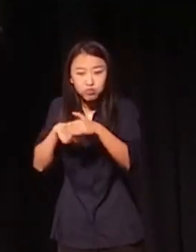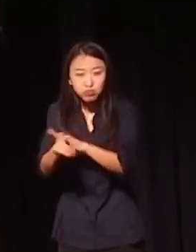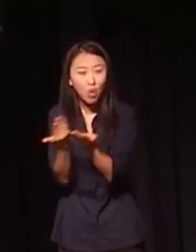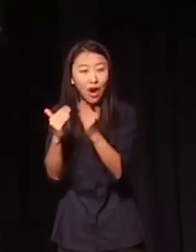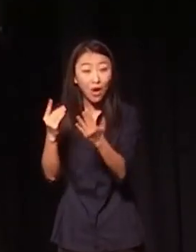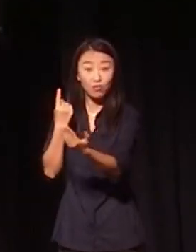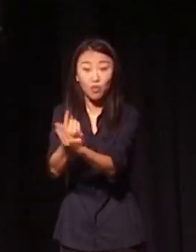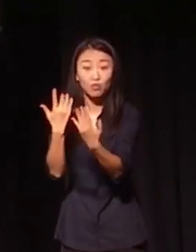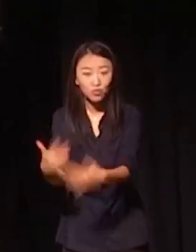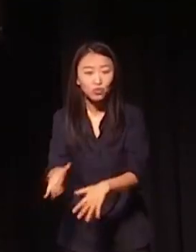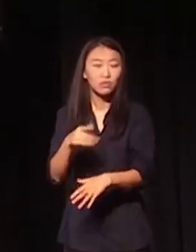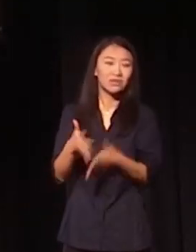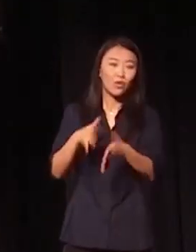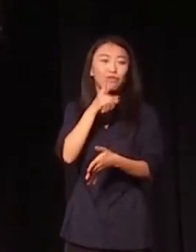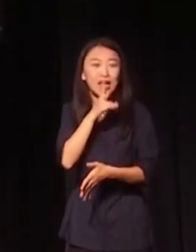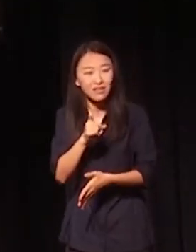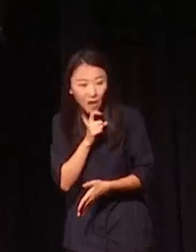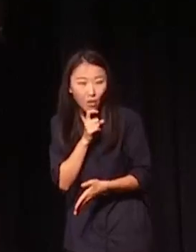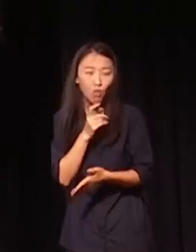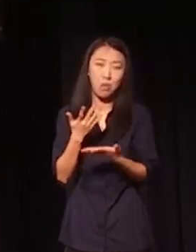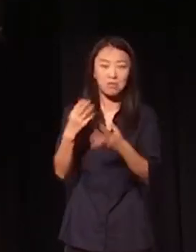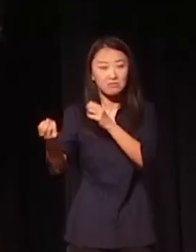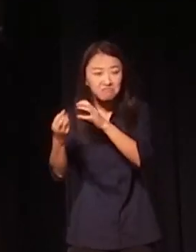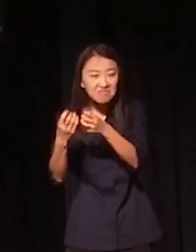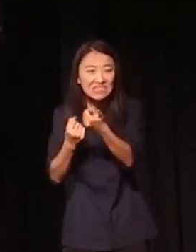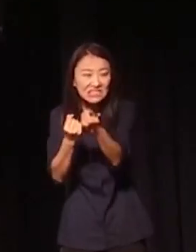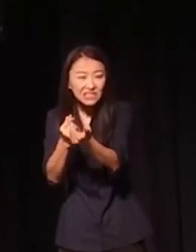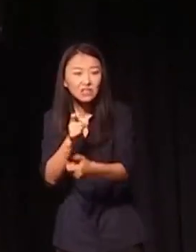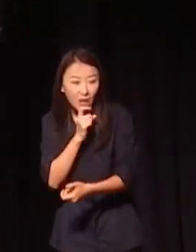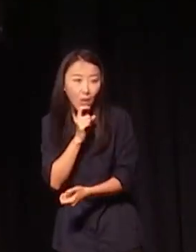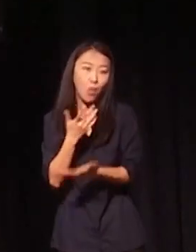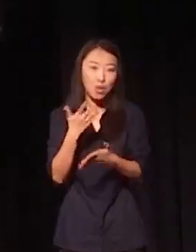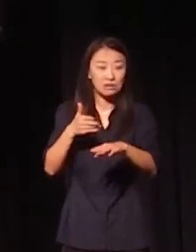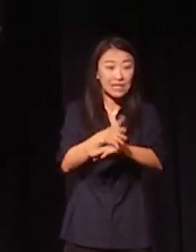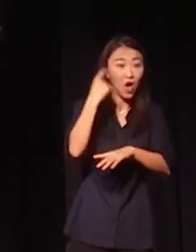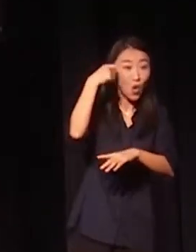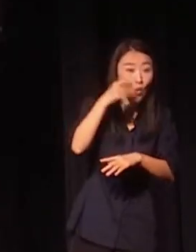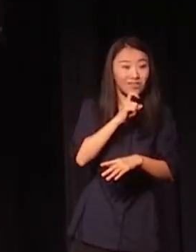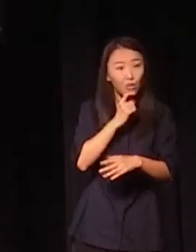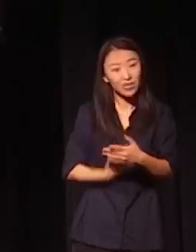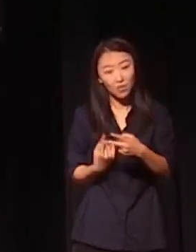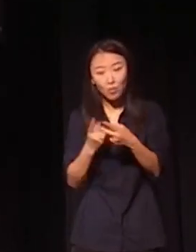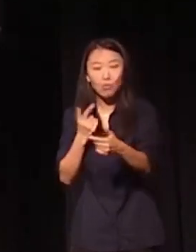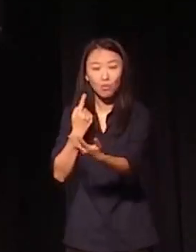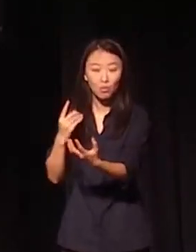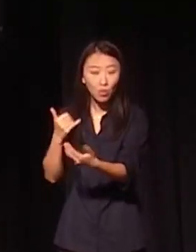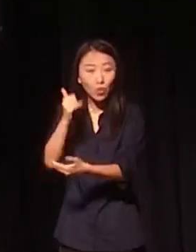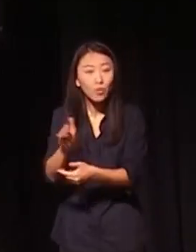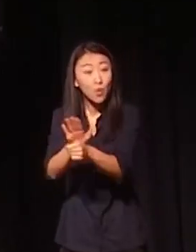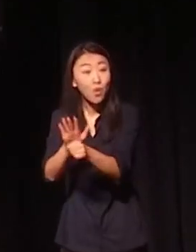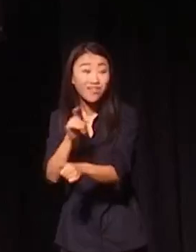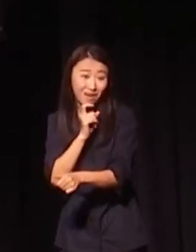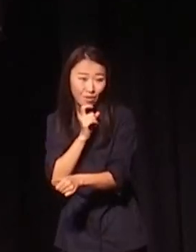language communication support workers of some kind in the classroom with them. And there's a body of research that